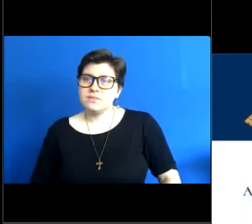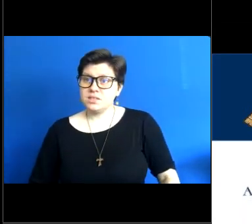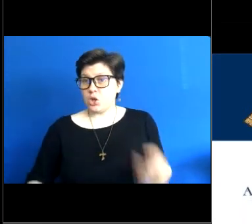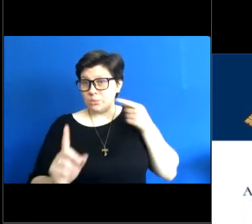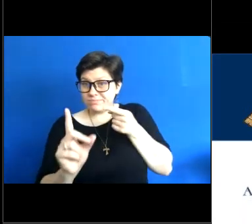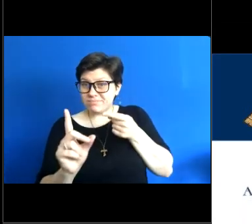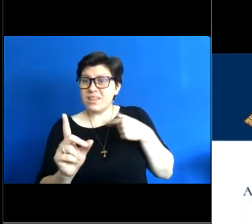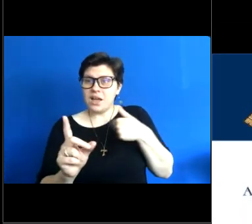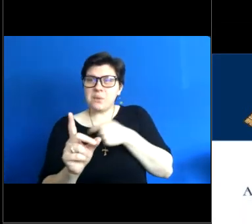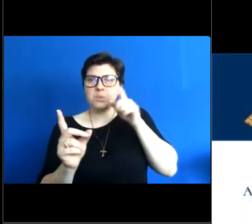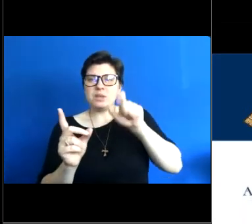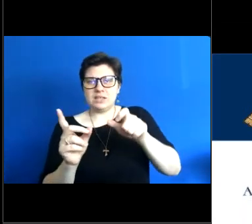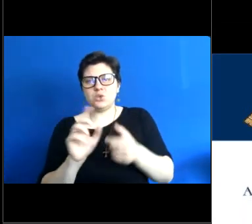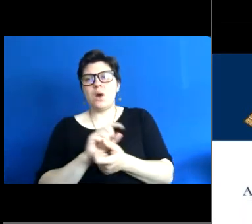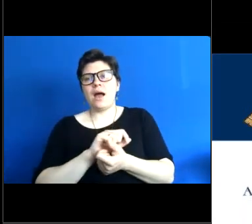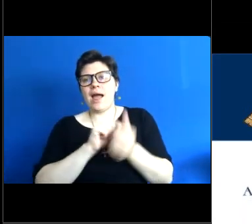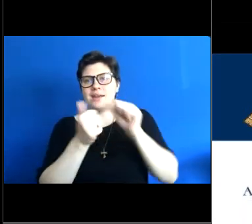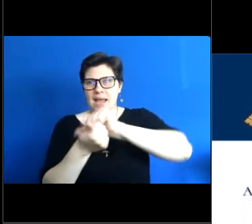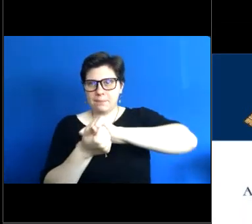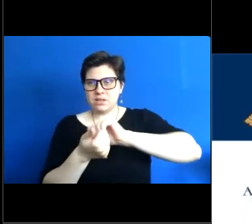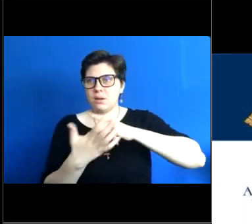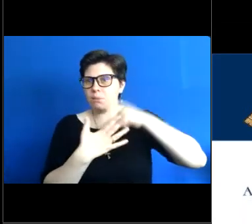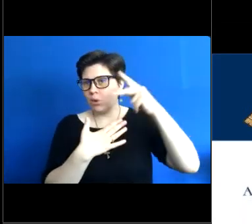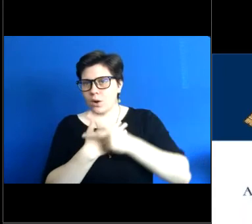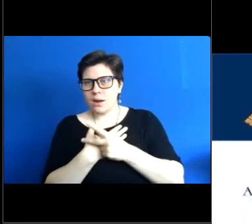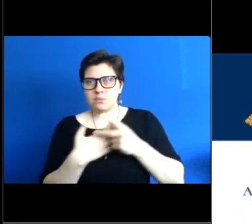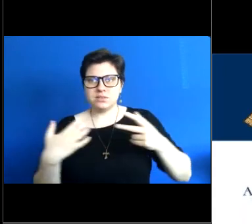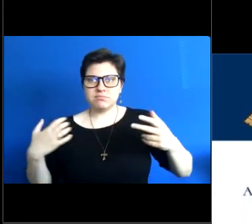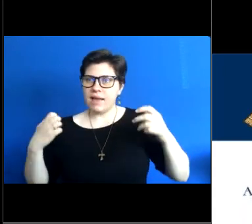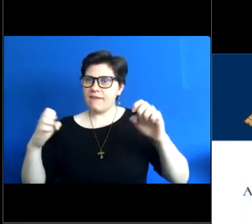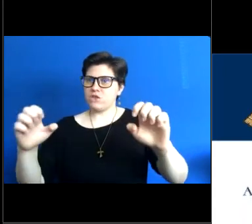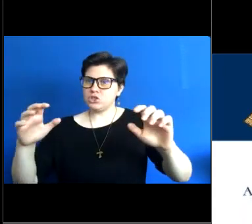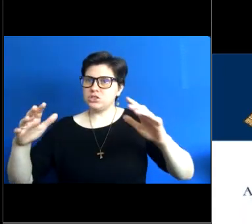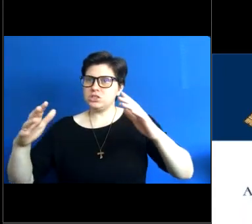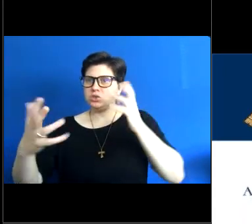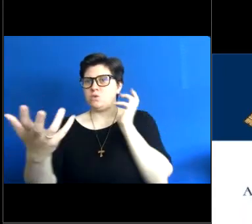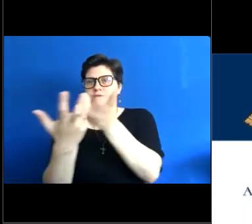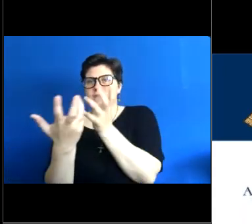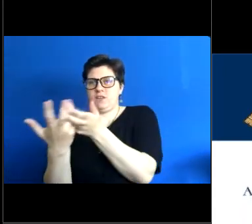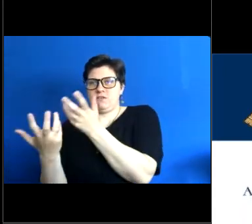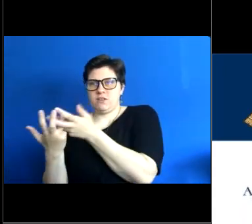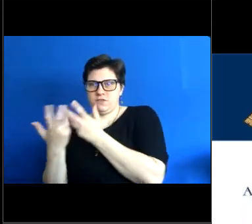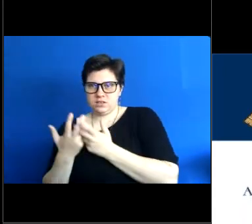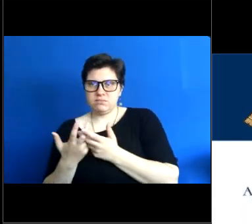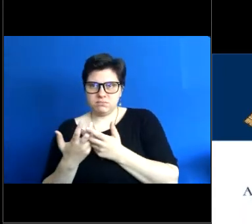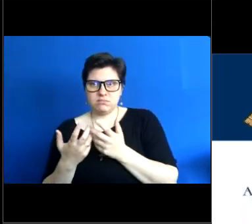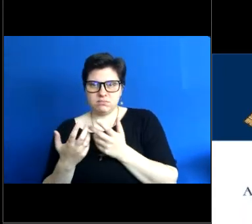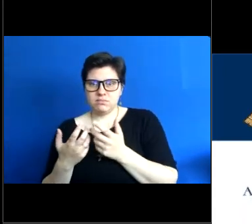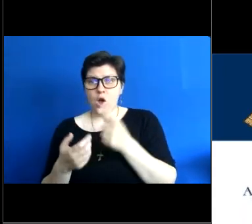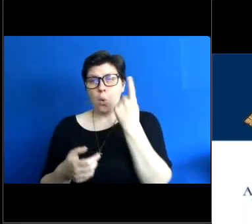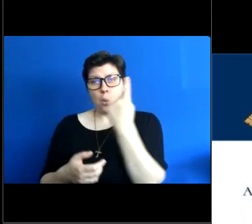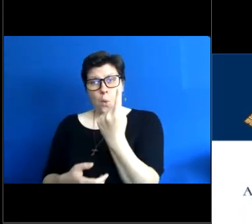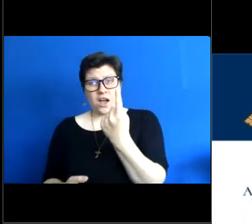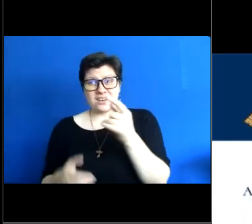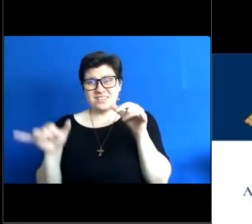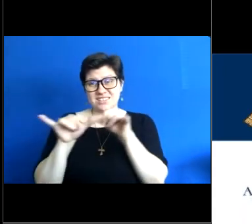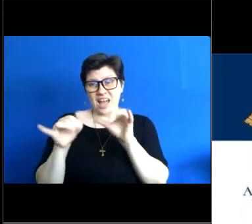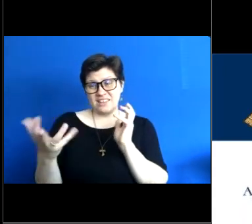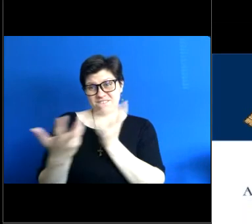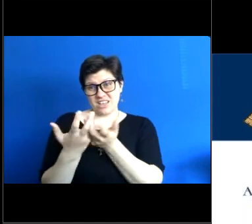adapt our programs, our efforts to fit the varied needs of our students. One size will not fit